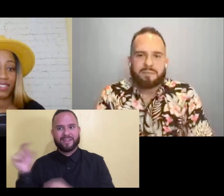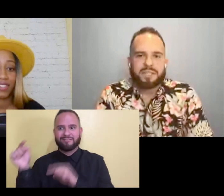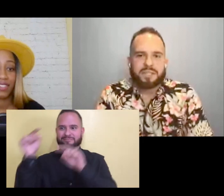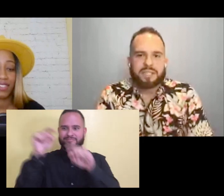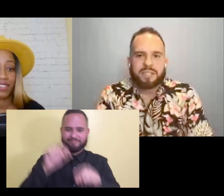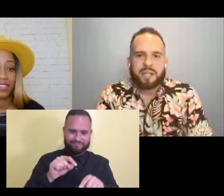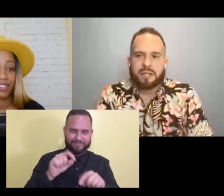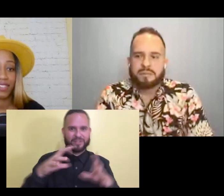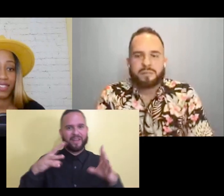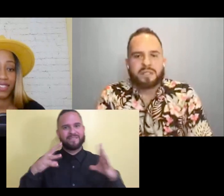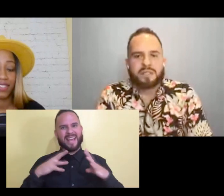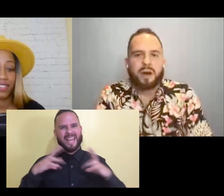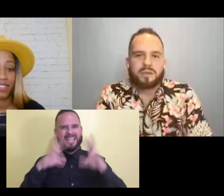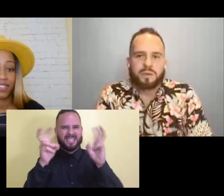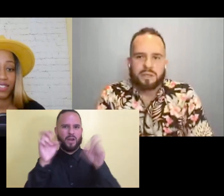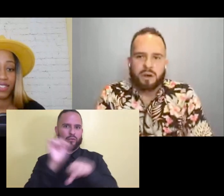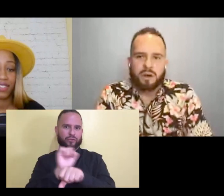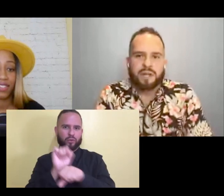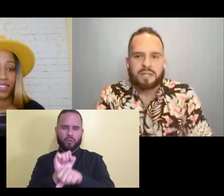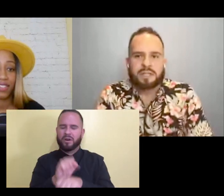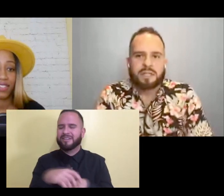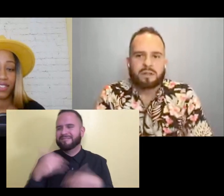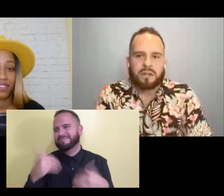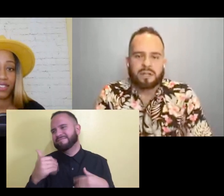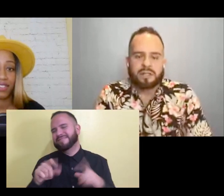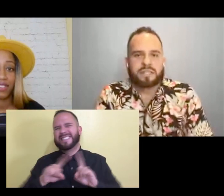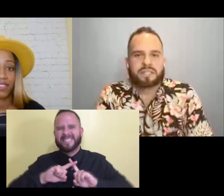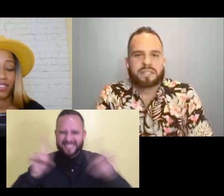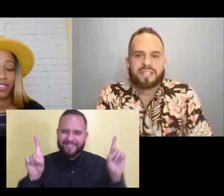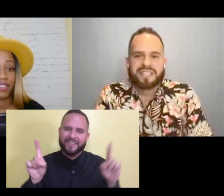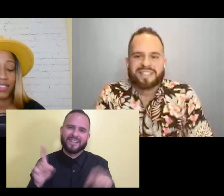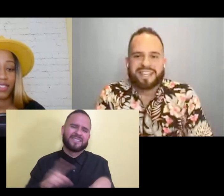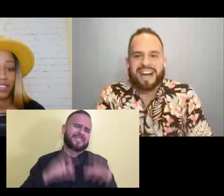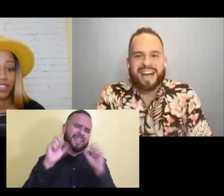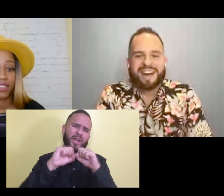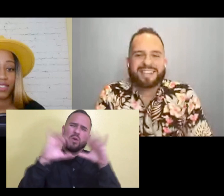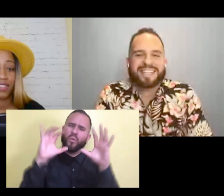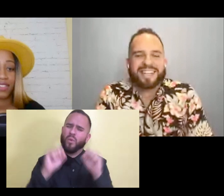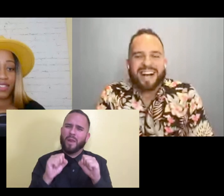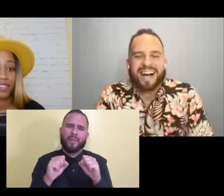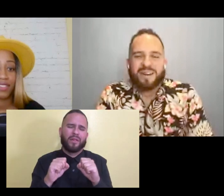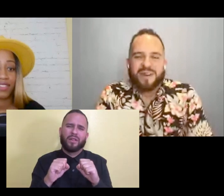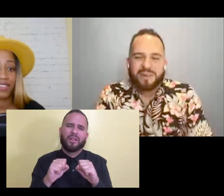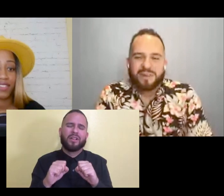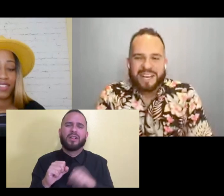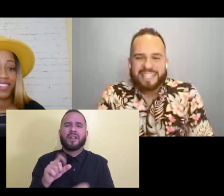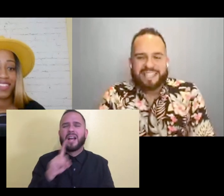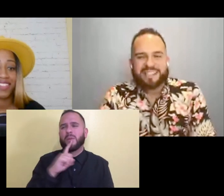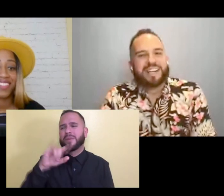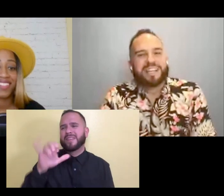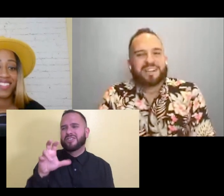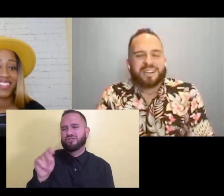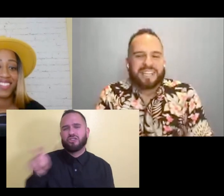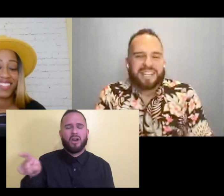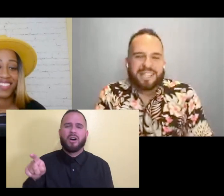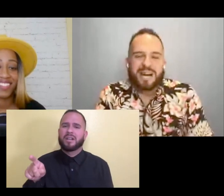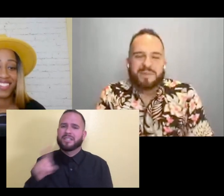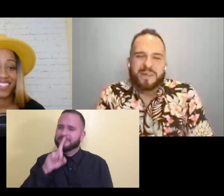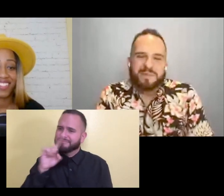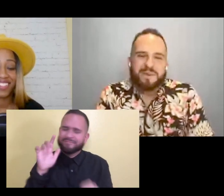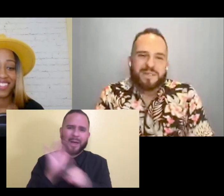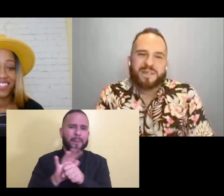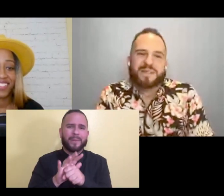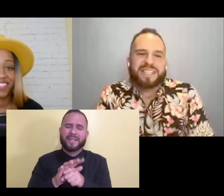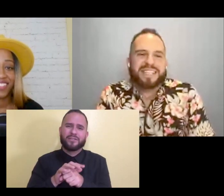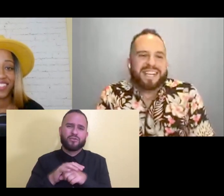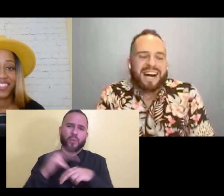that mission, to building bottle schools in Guatemala a little longer than I have. I believe he had a year on top of me,